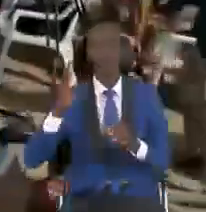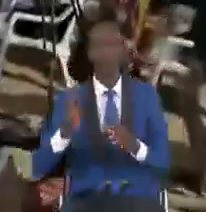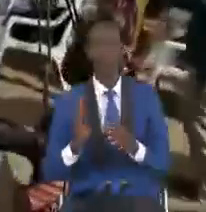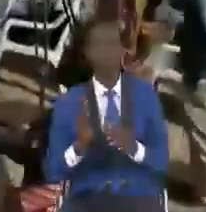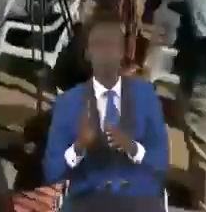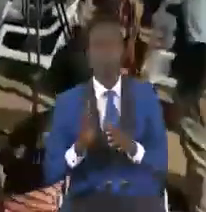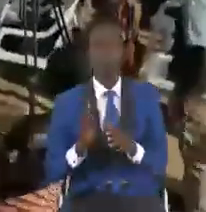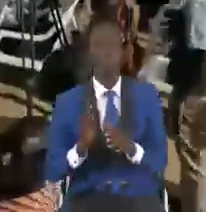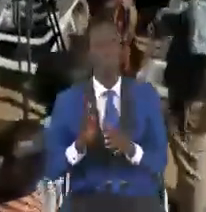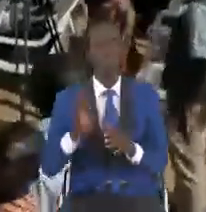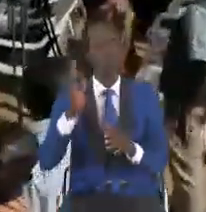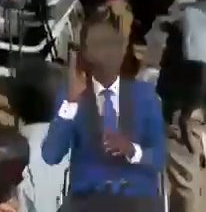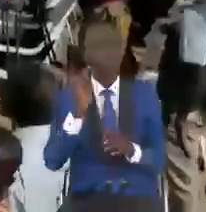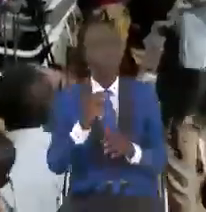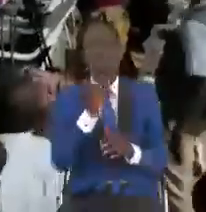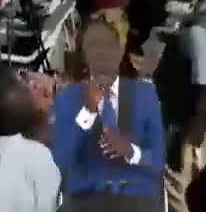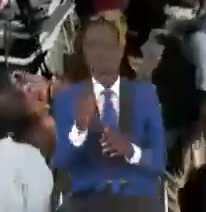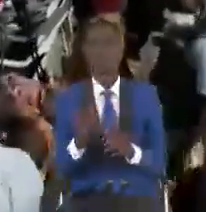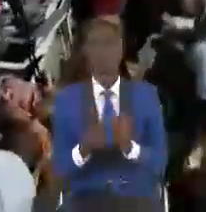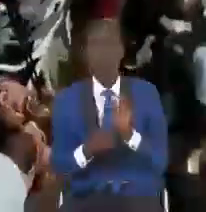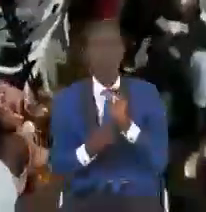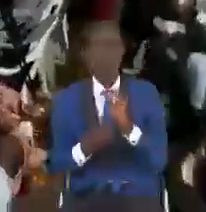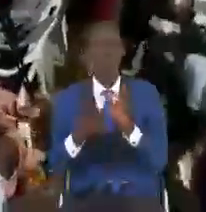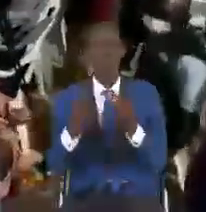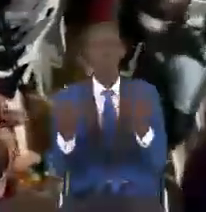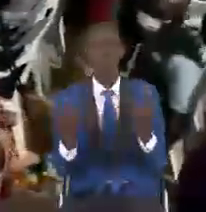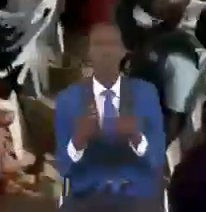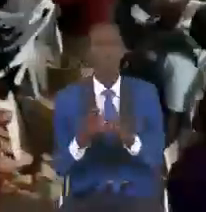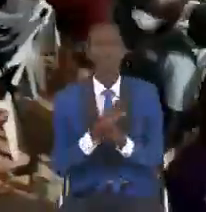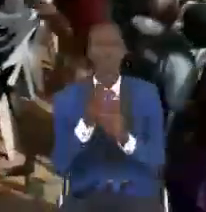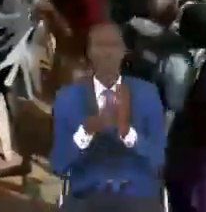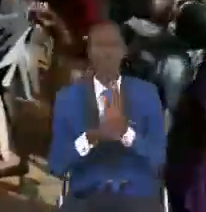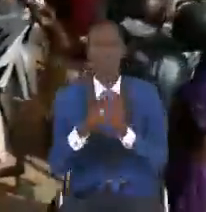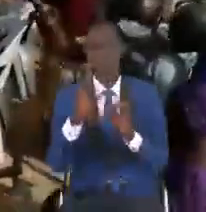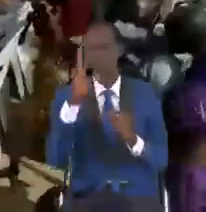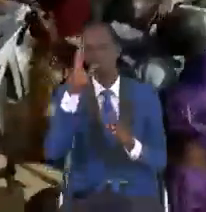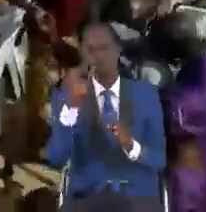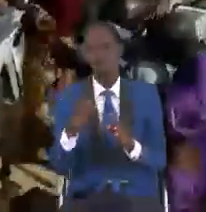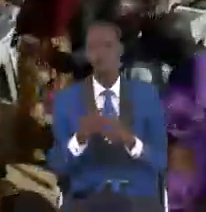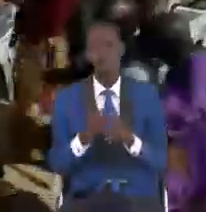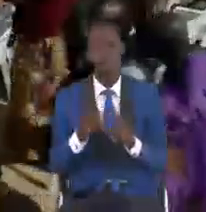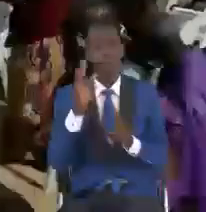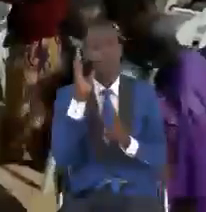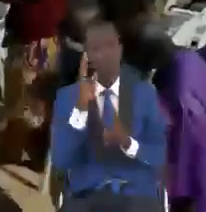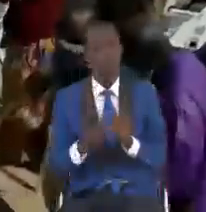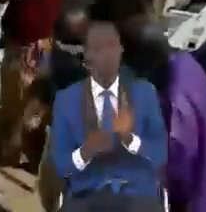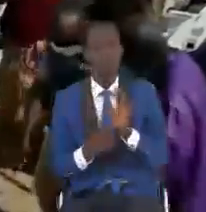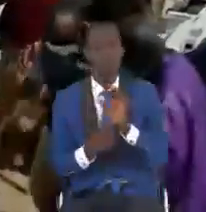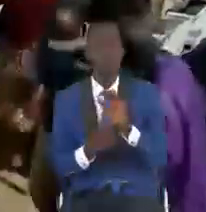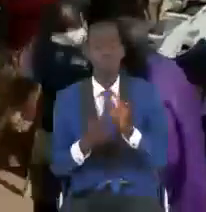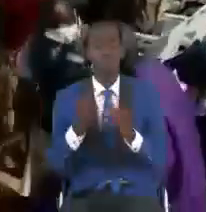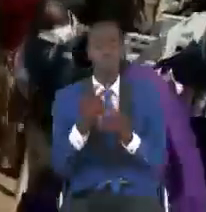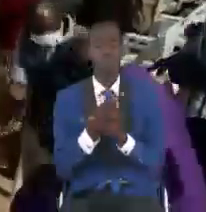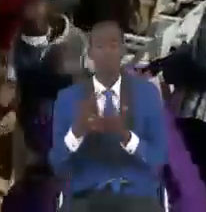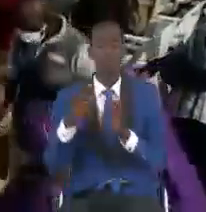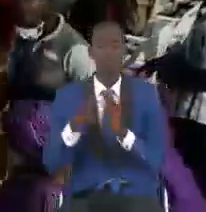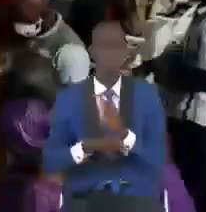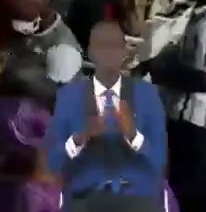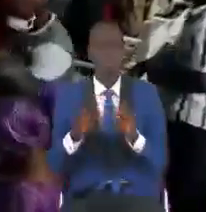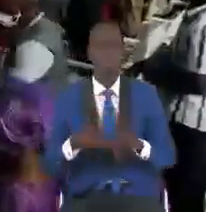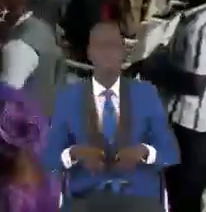will not portray the sinfulness of man, will portray the holiness of life